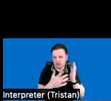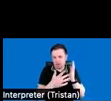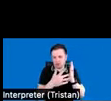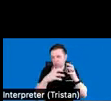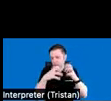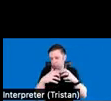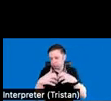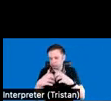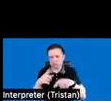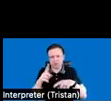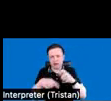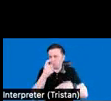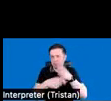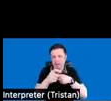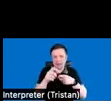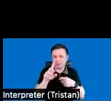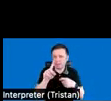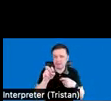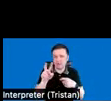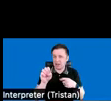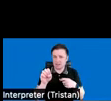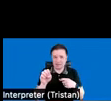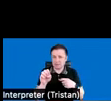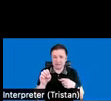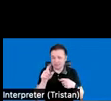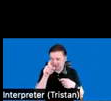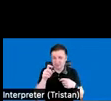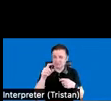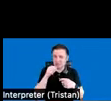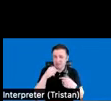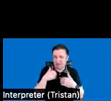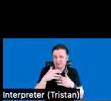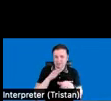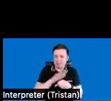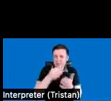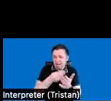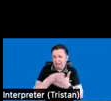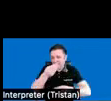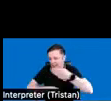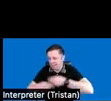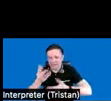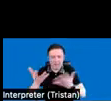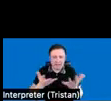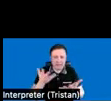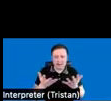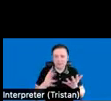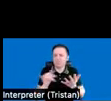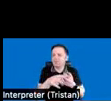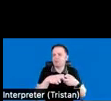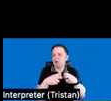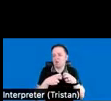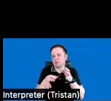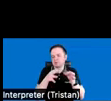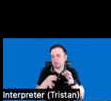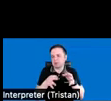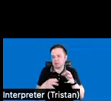to replace devices they needed with limited financial support. They discuss problems of not having opportunity to keep